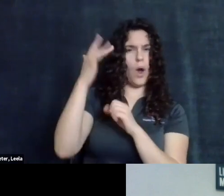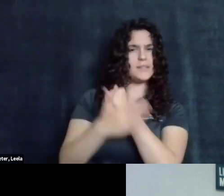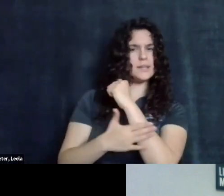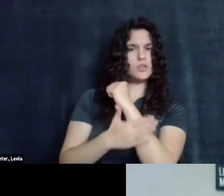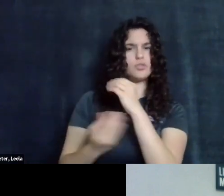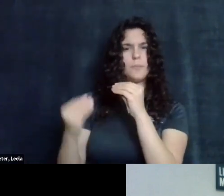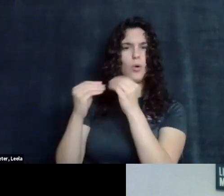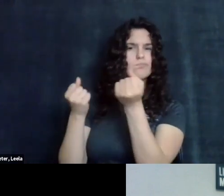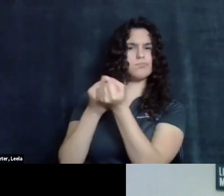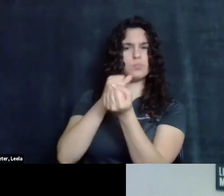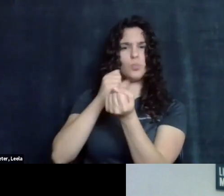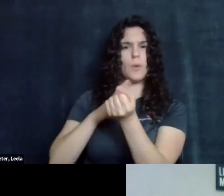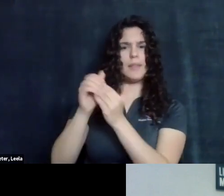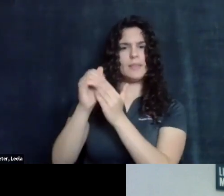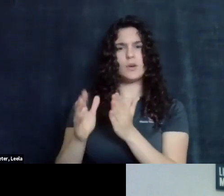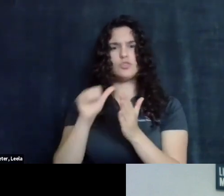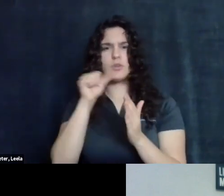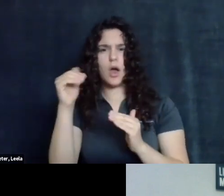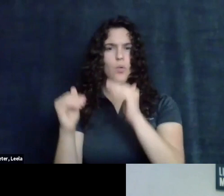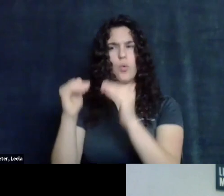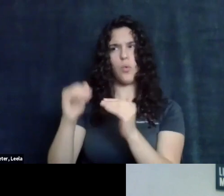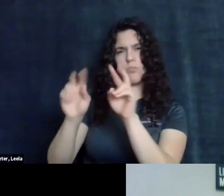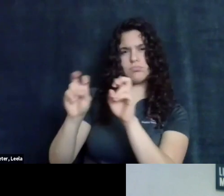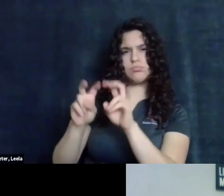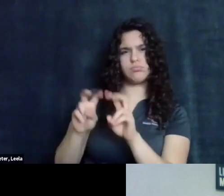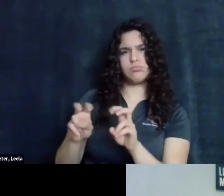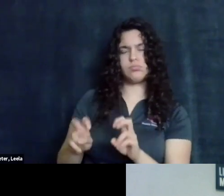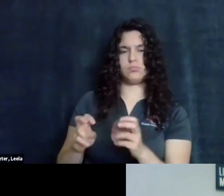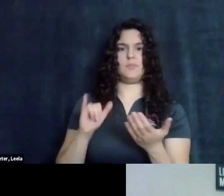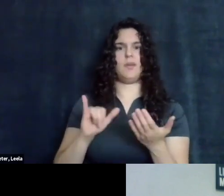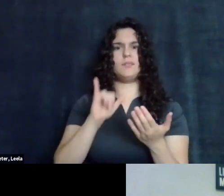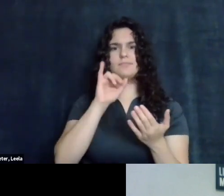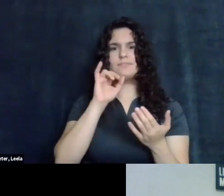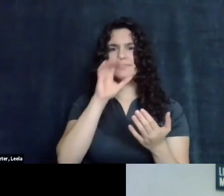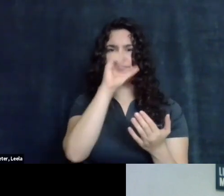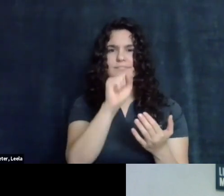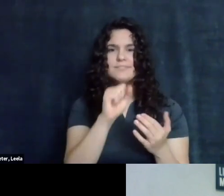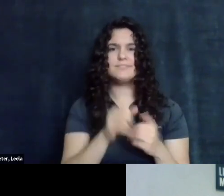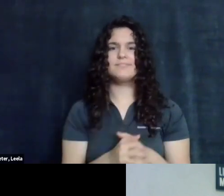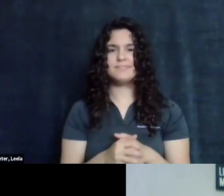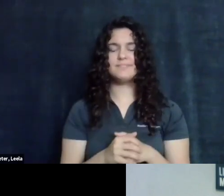leaders compared to somebody else? So it's also your personal